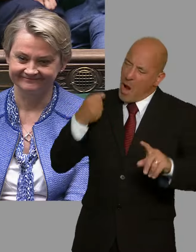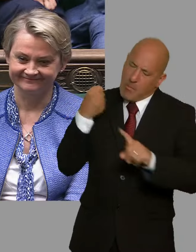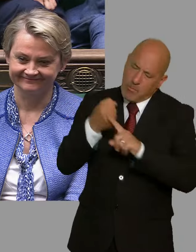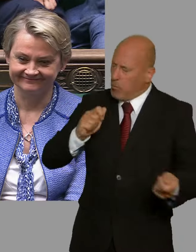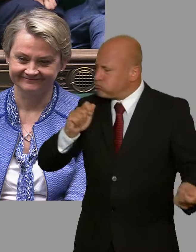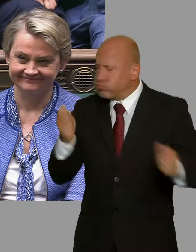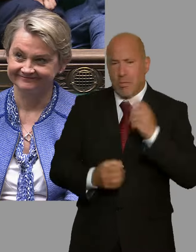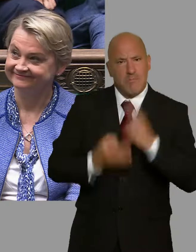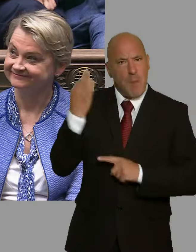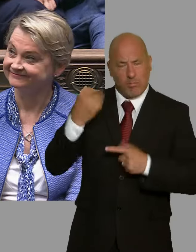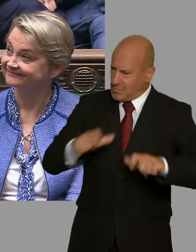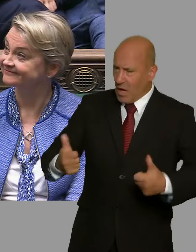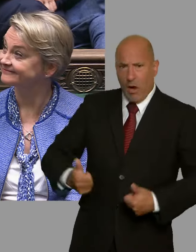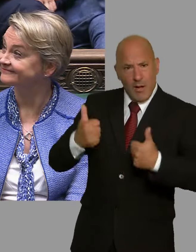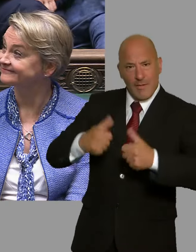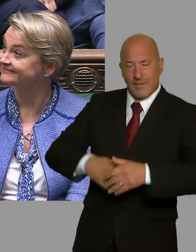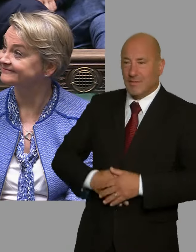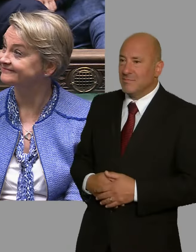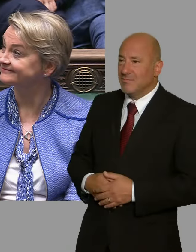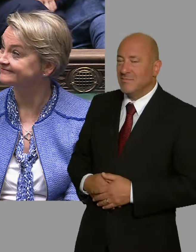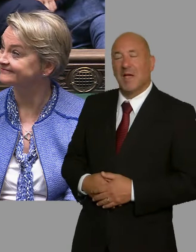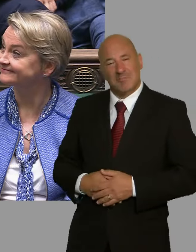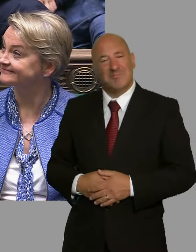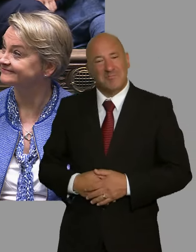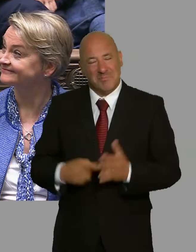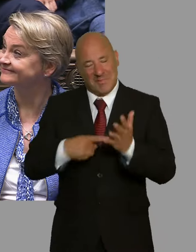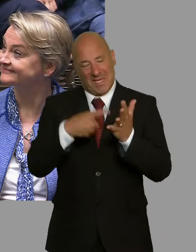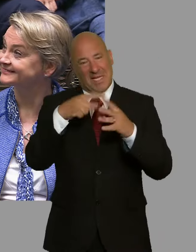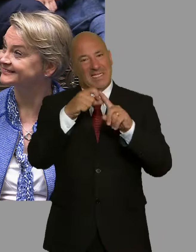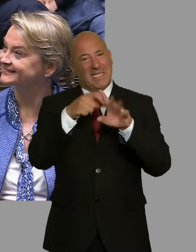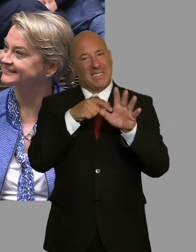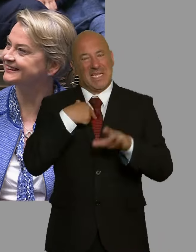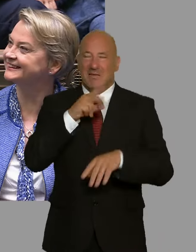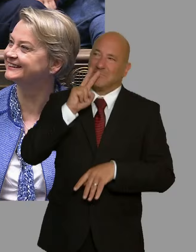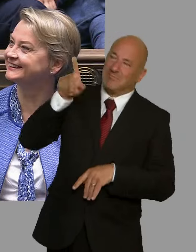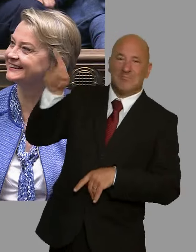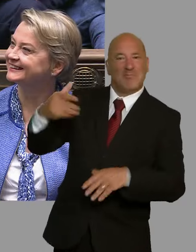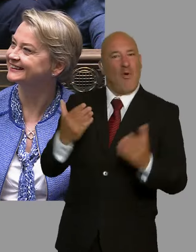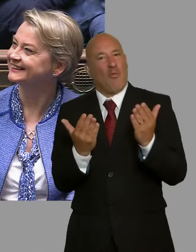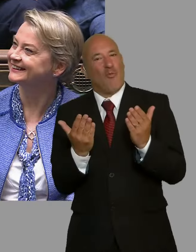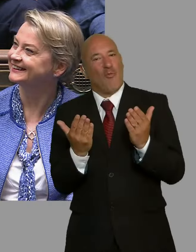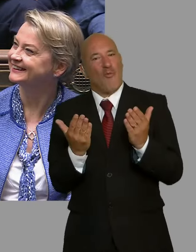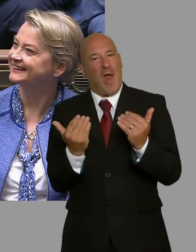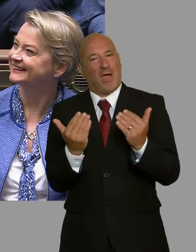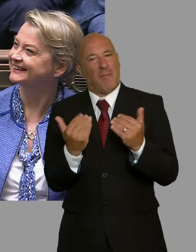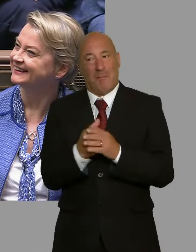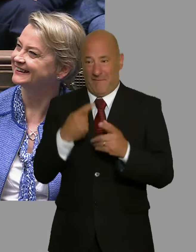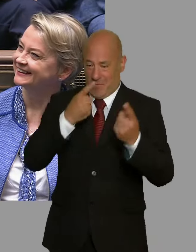has done so much already and is in the gallery somewhere.